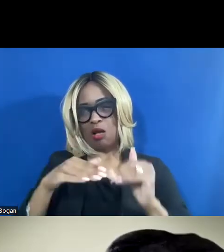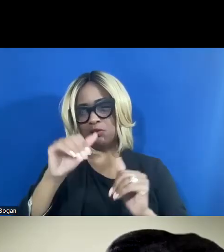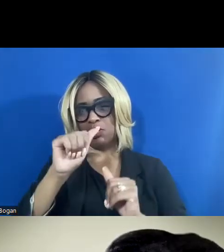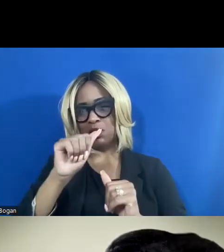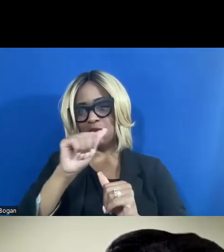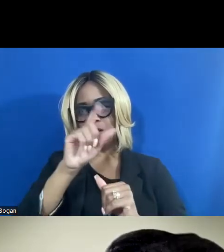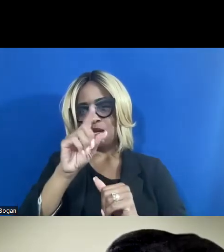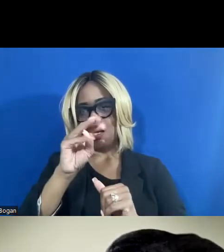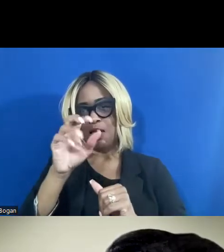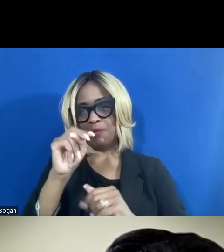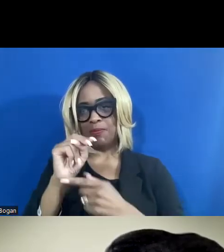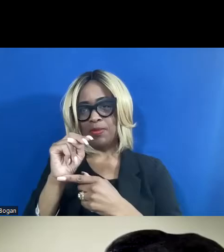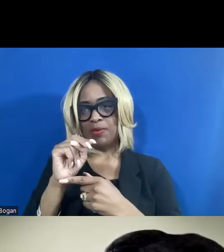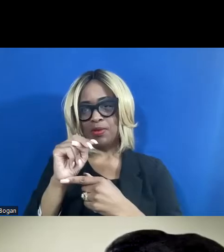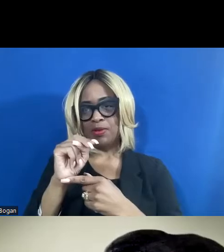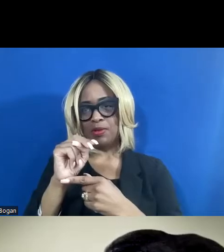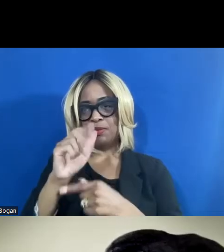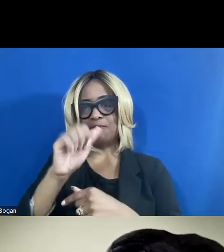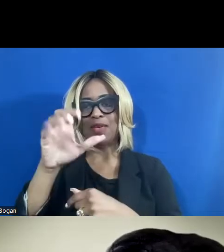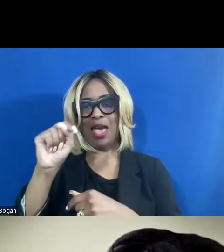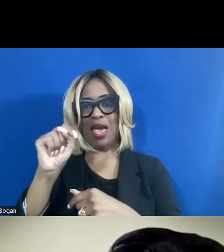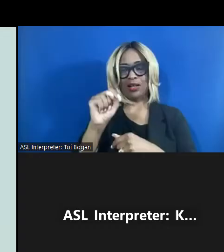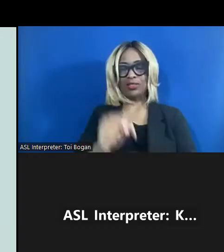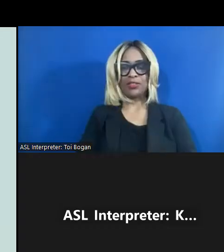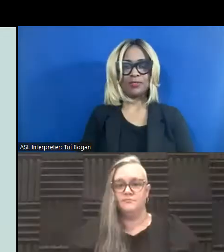Administrative Act there.